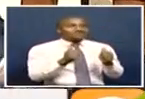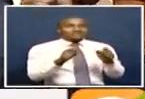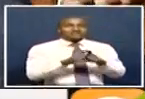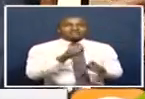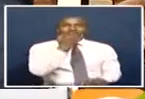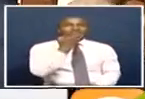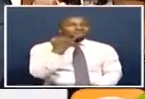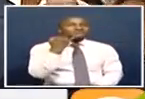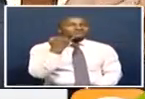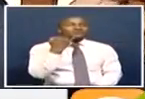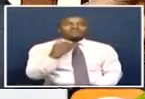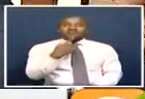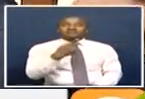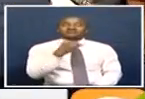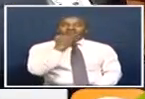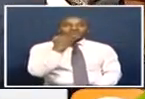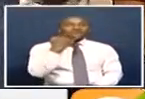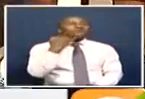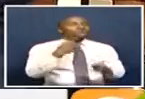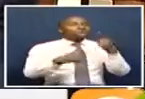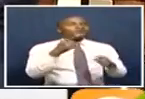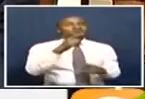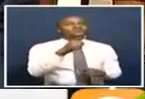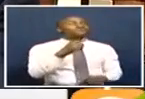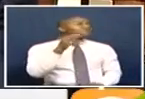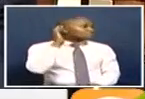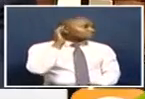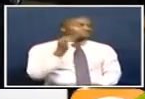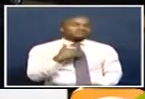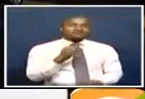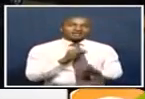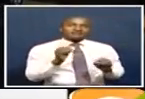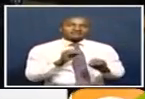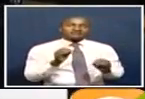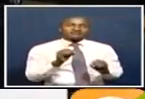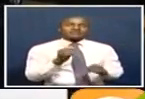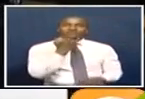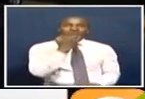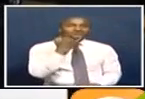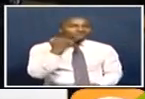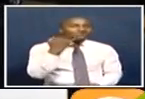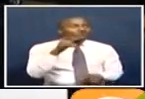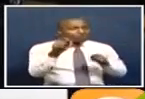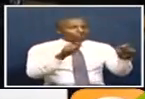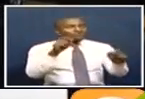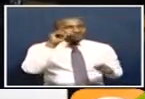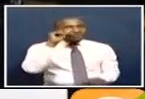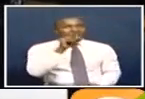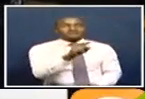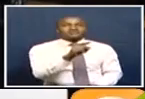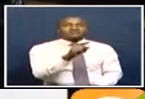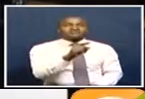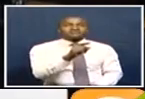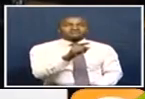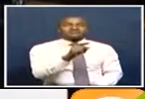Yeah. When I said here Joe will control the coast, you people do not want to believe me. The Sultan. Al Joe is controlling the coast. He is the Sultan. He replaced